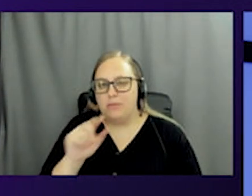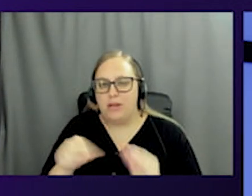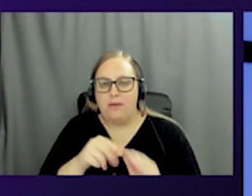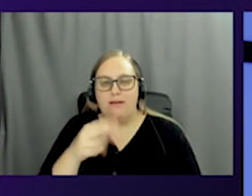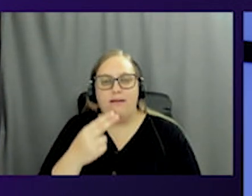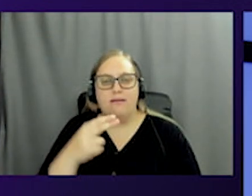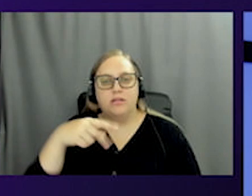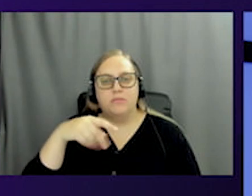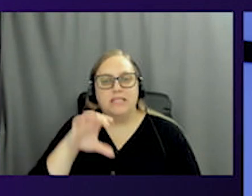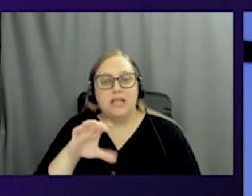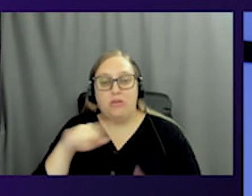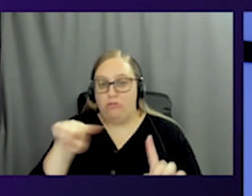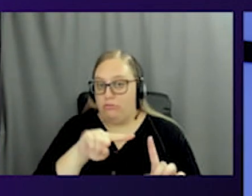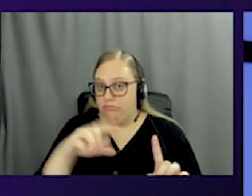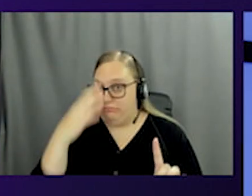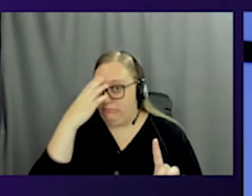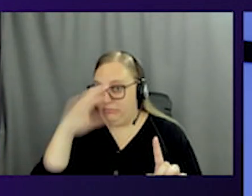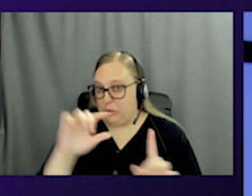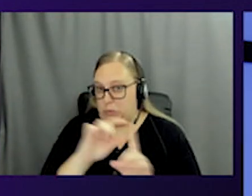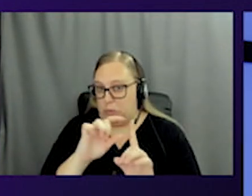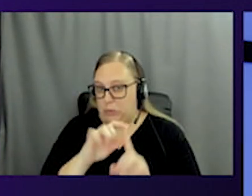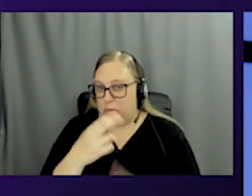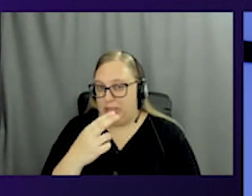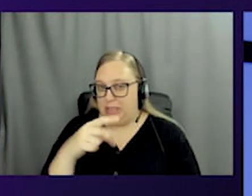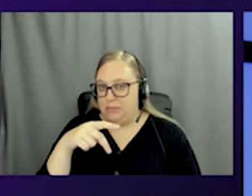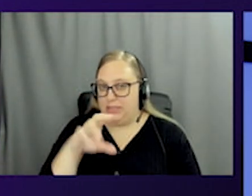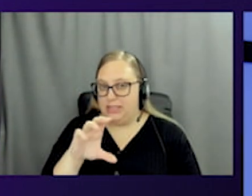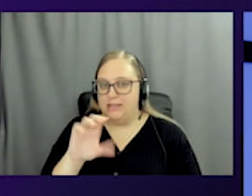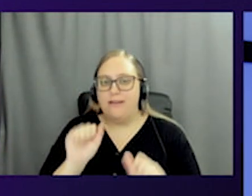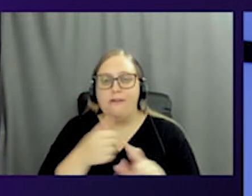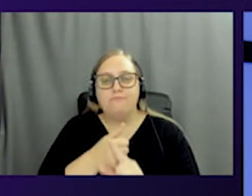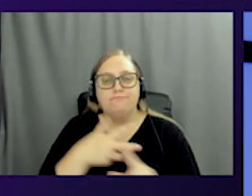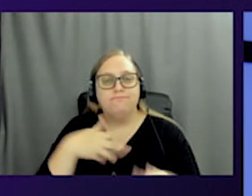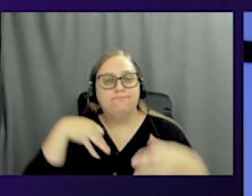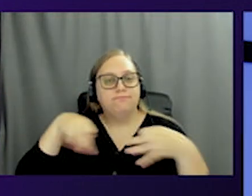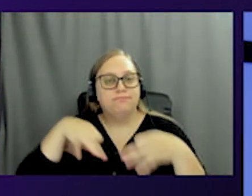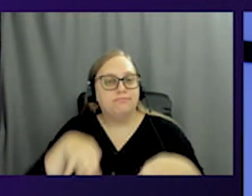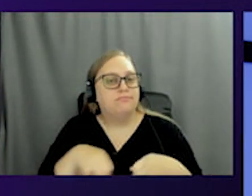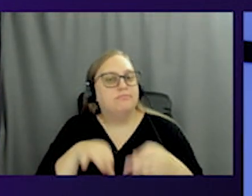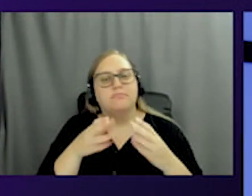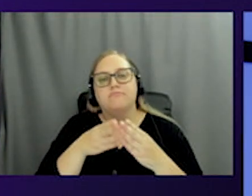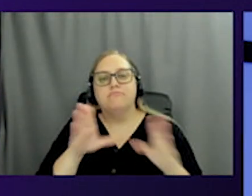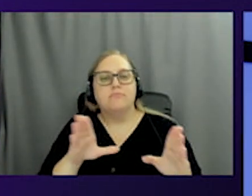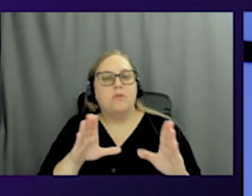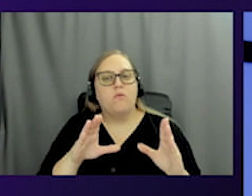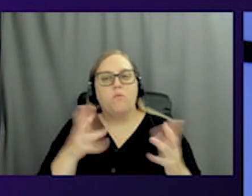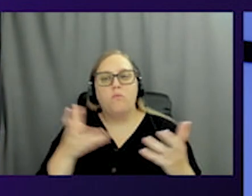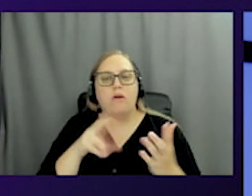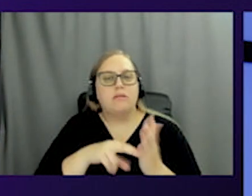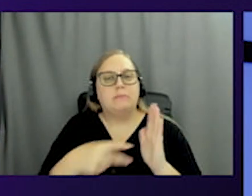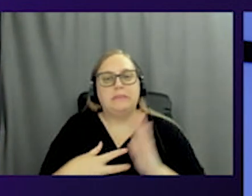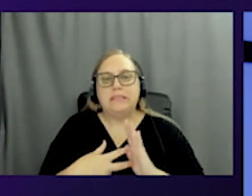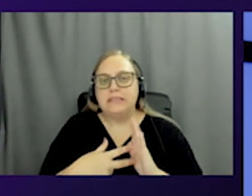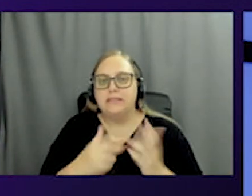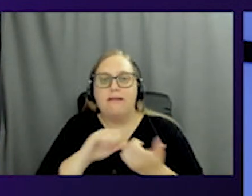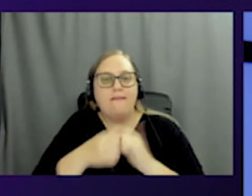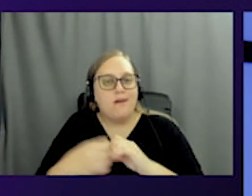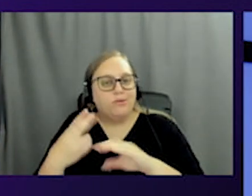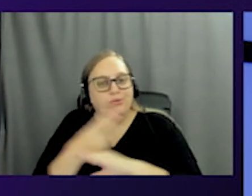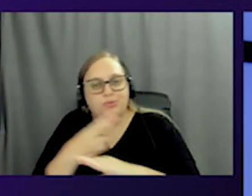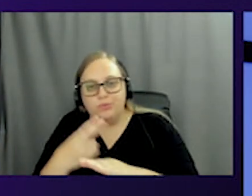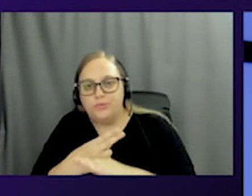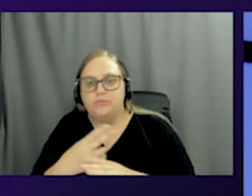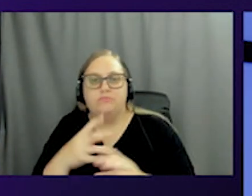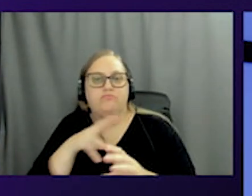everybody who's not familiar with HPC, maybe we could provide a brief overview of HPC and how it's used in